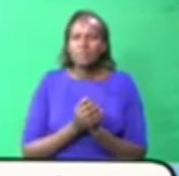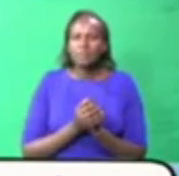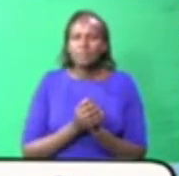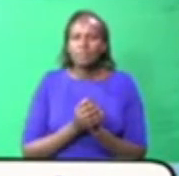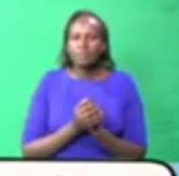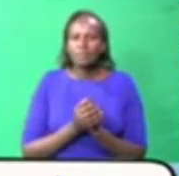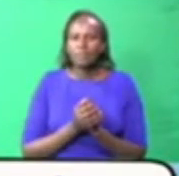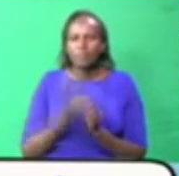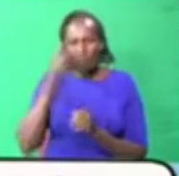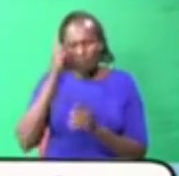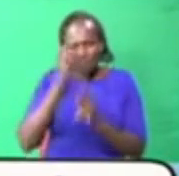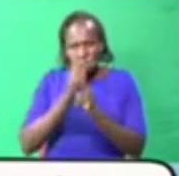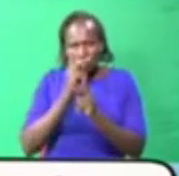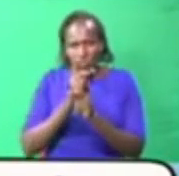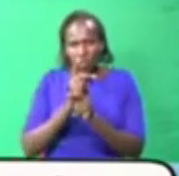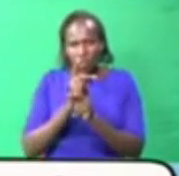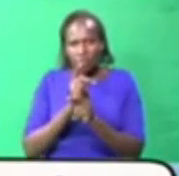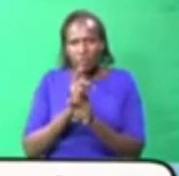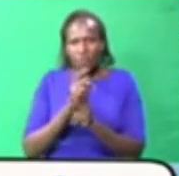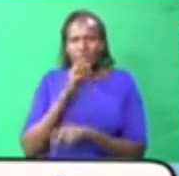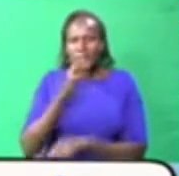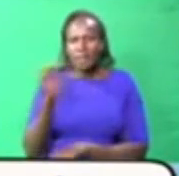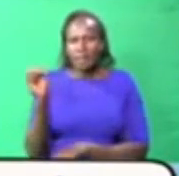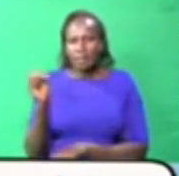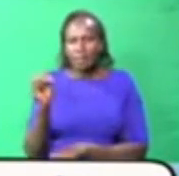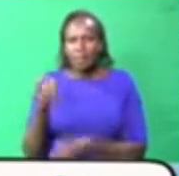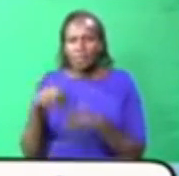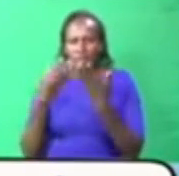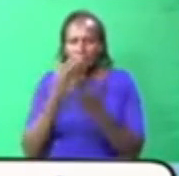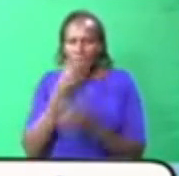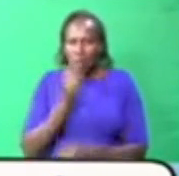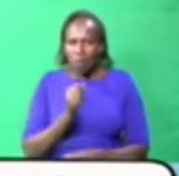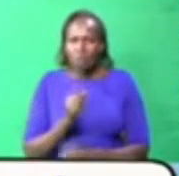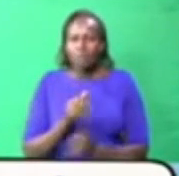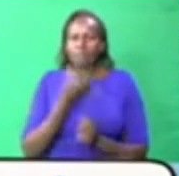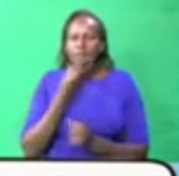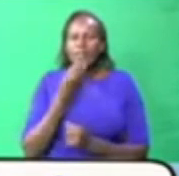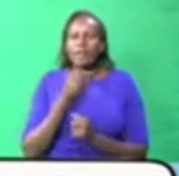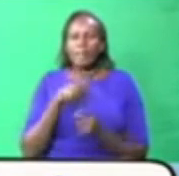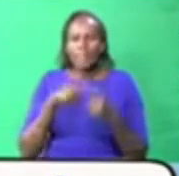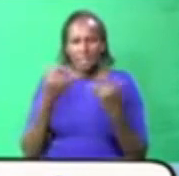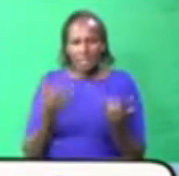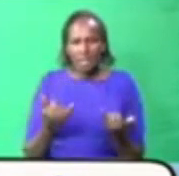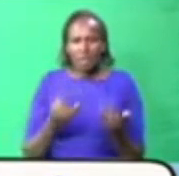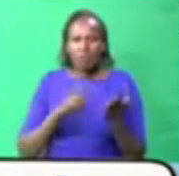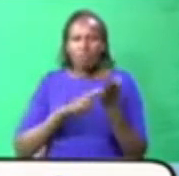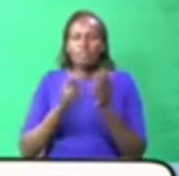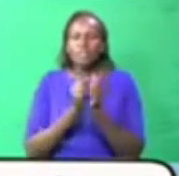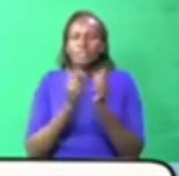restore them to the land I gave to their forefathers. But now, verse 16,